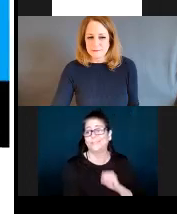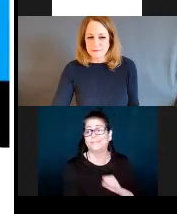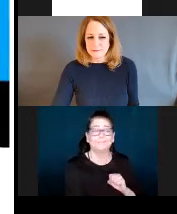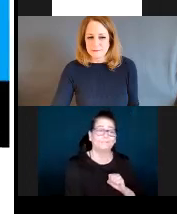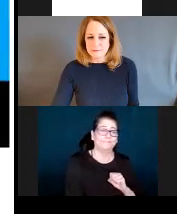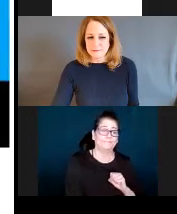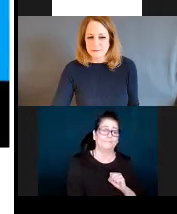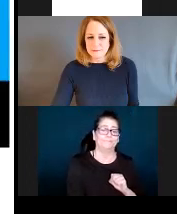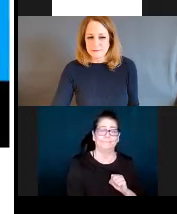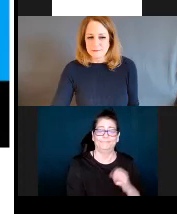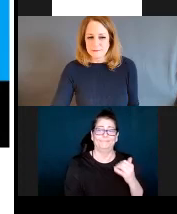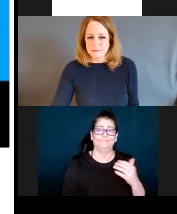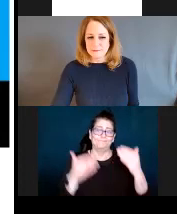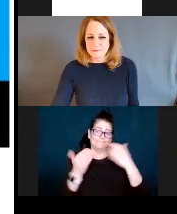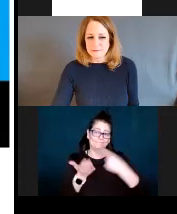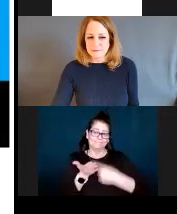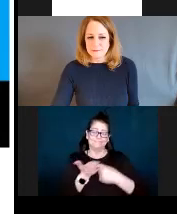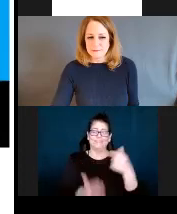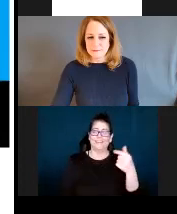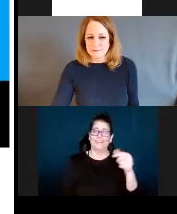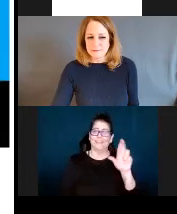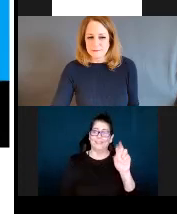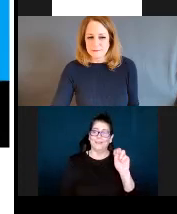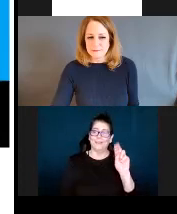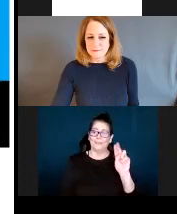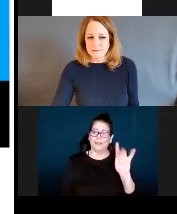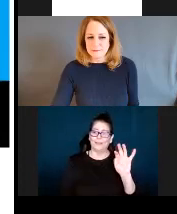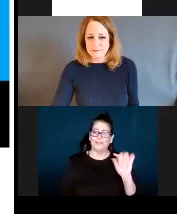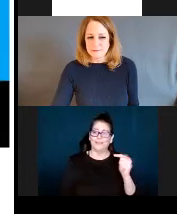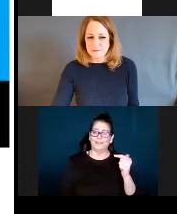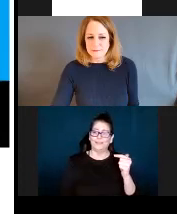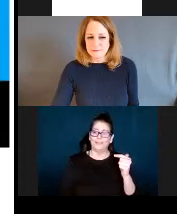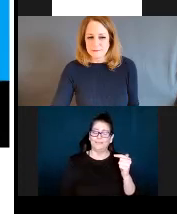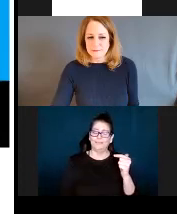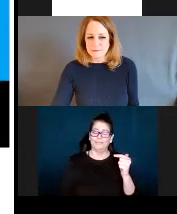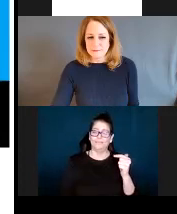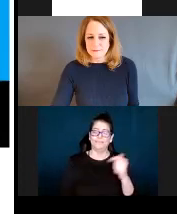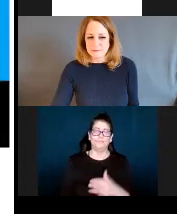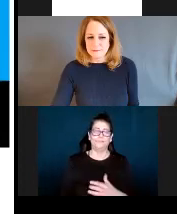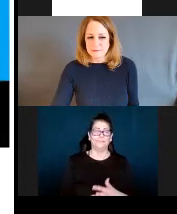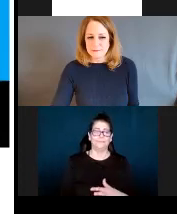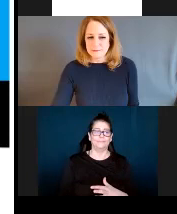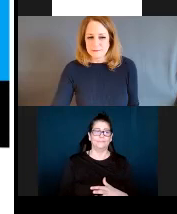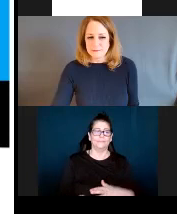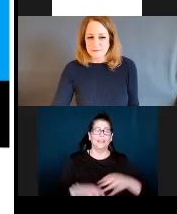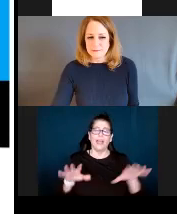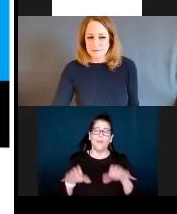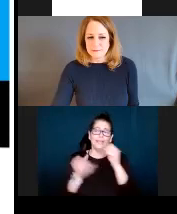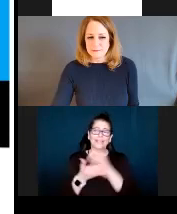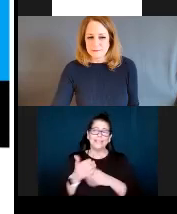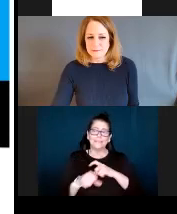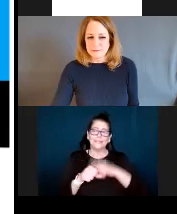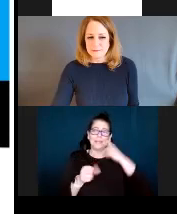So let's talk a little bit about grounding. I want to take a little bit of time to talk about some of these